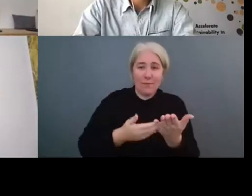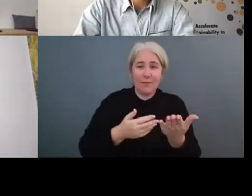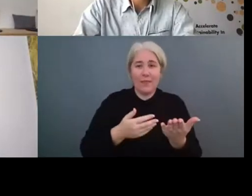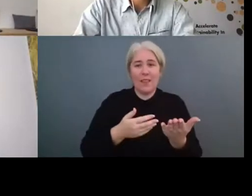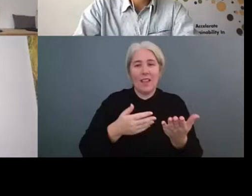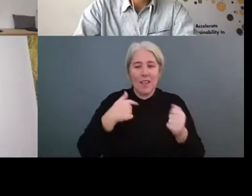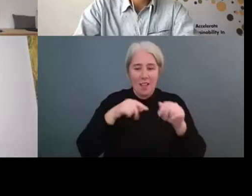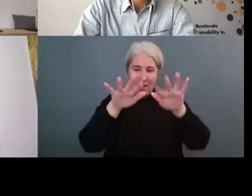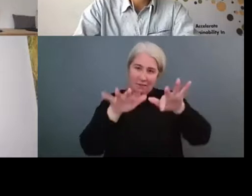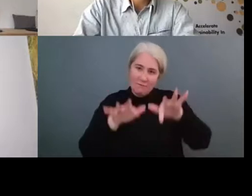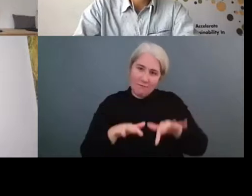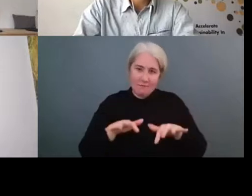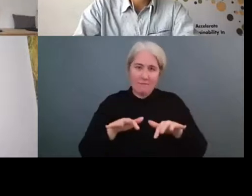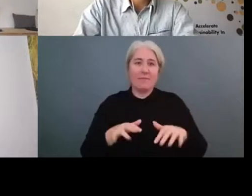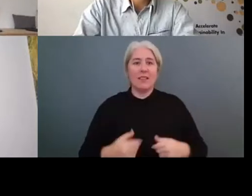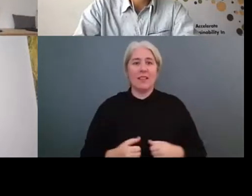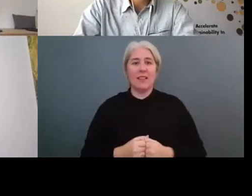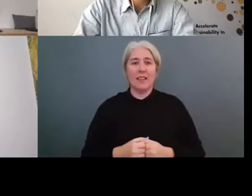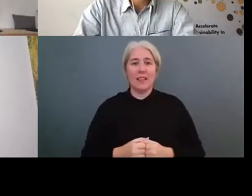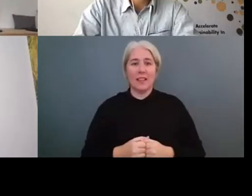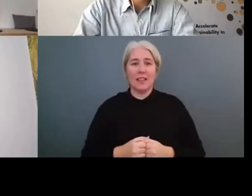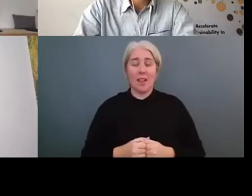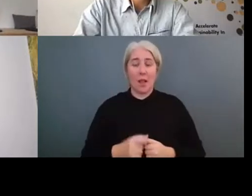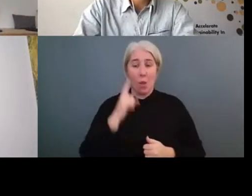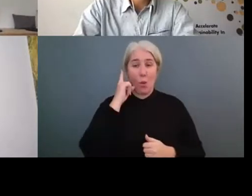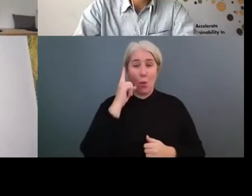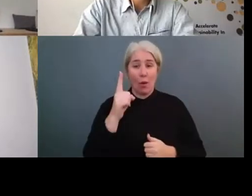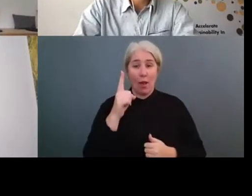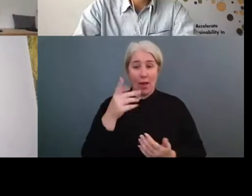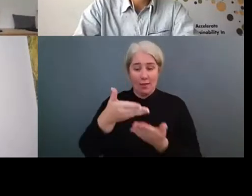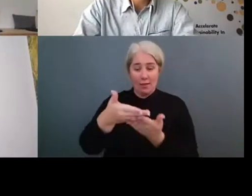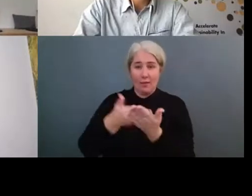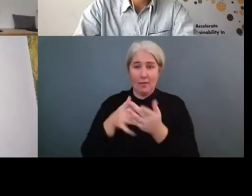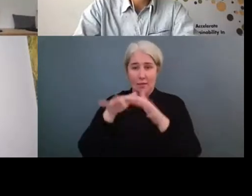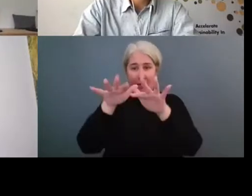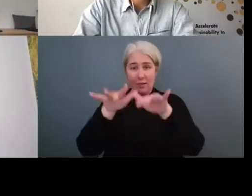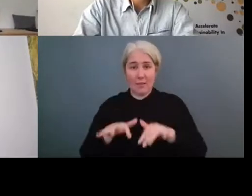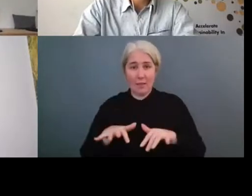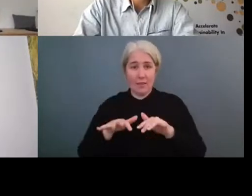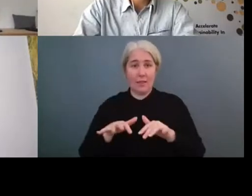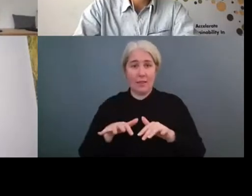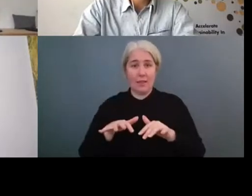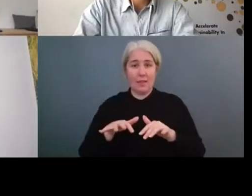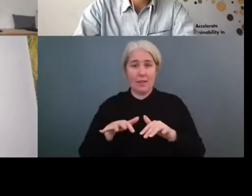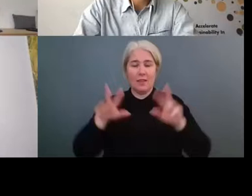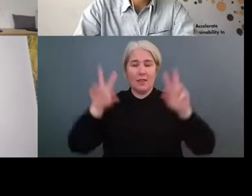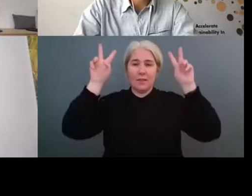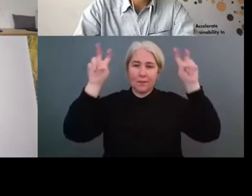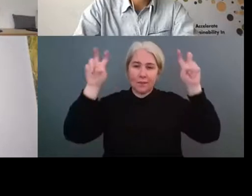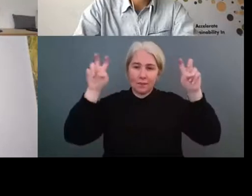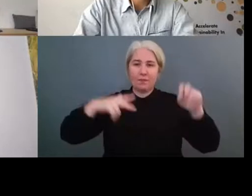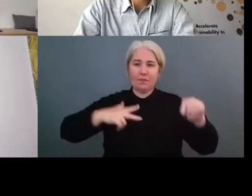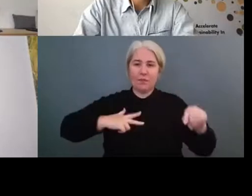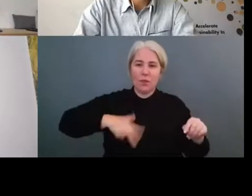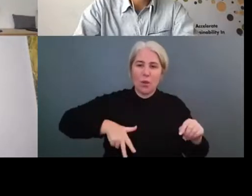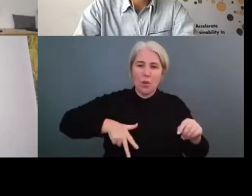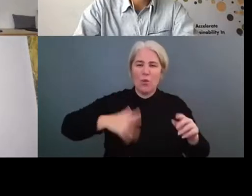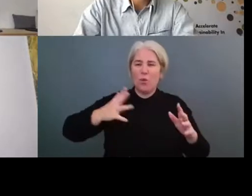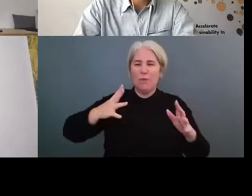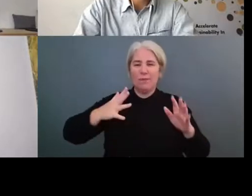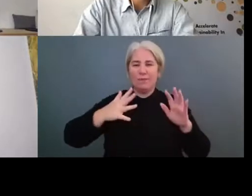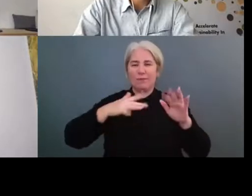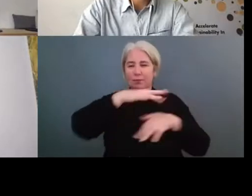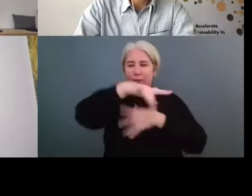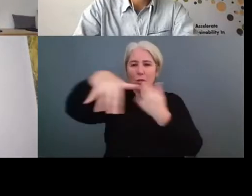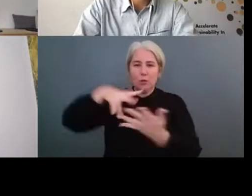we're working on the one report which embed social and environmental impacts. And we have a procurement strategy that